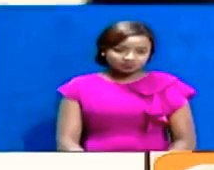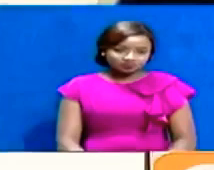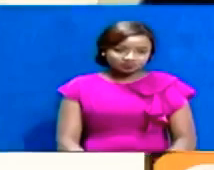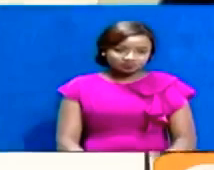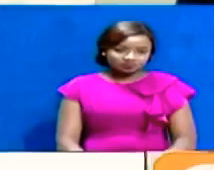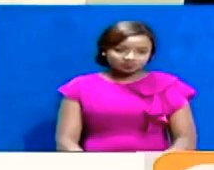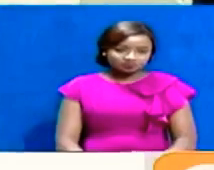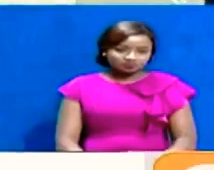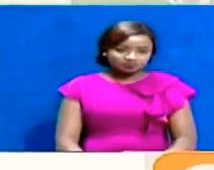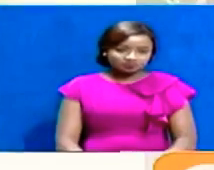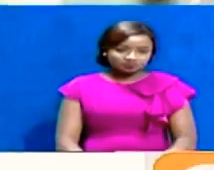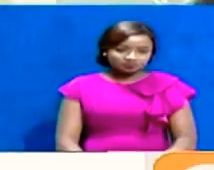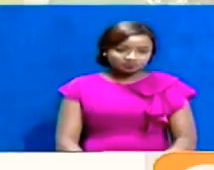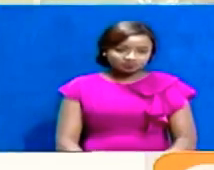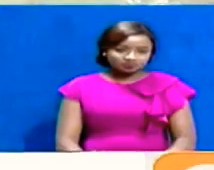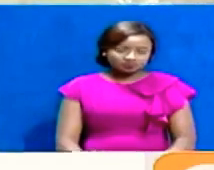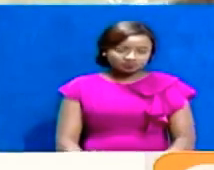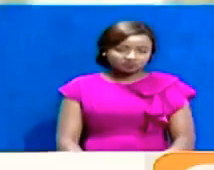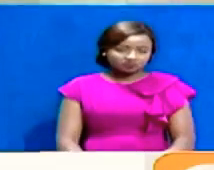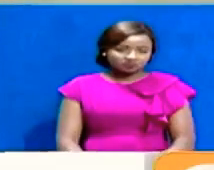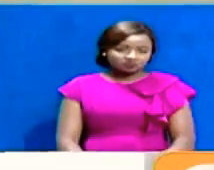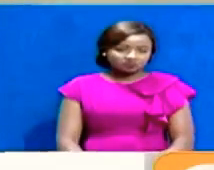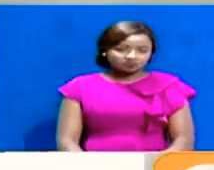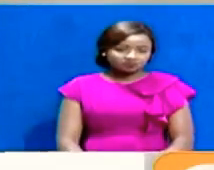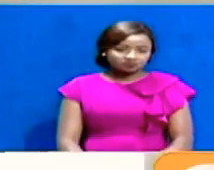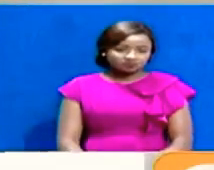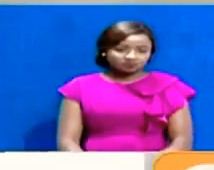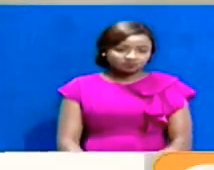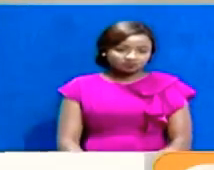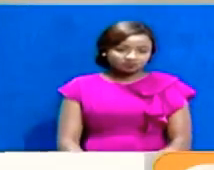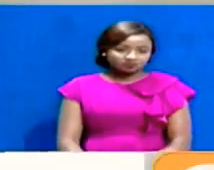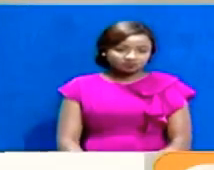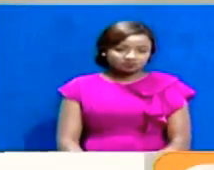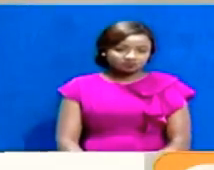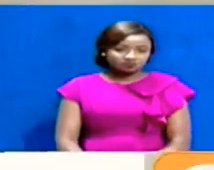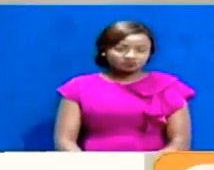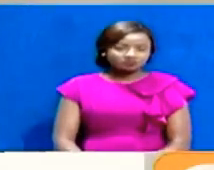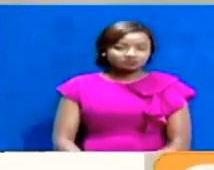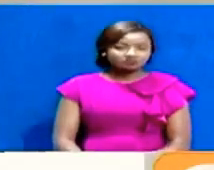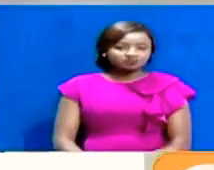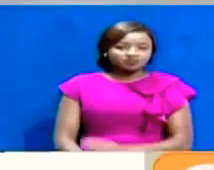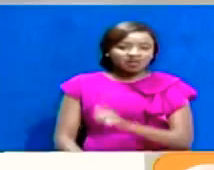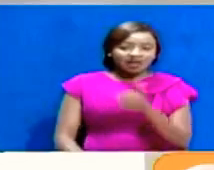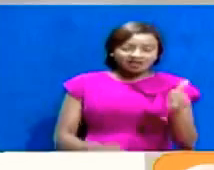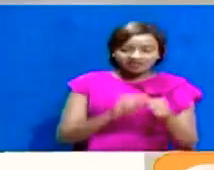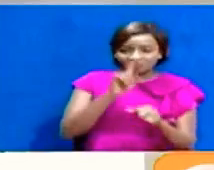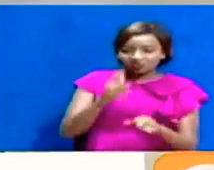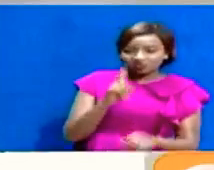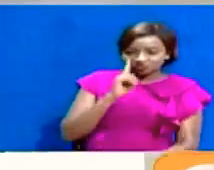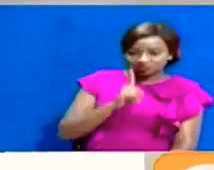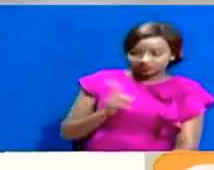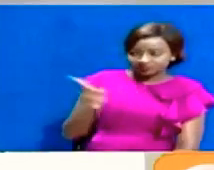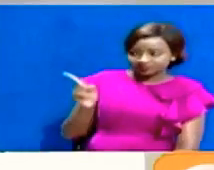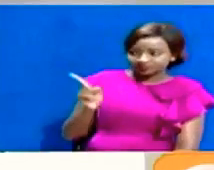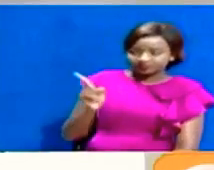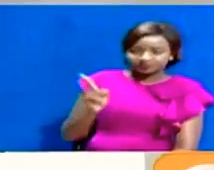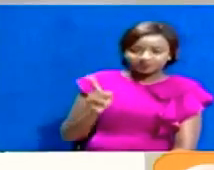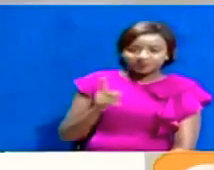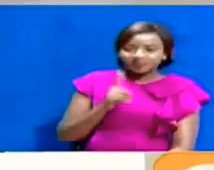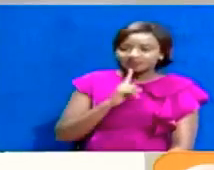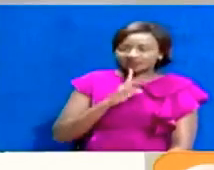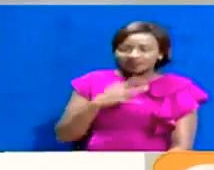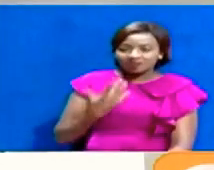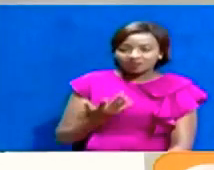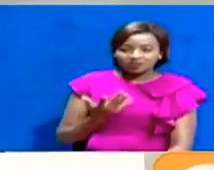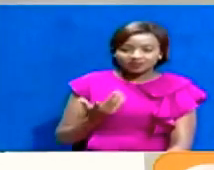Absolutely. Yeah, it makes sense. How about this one, Dr. Kim? On you still, since there's a new strain of COVID-19 and the